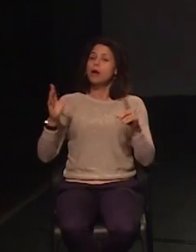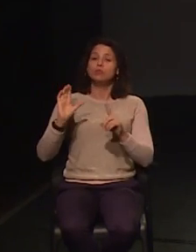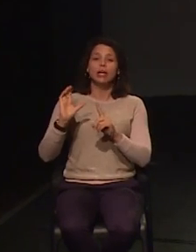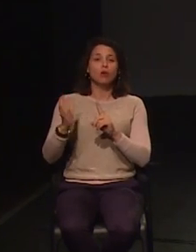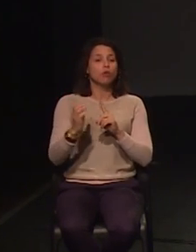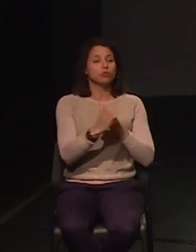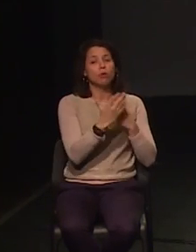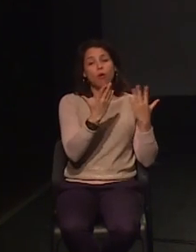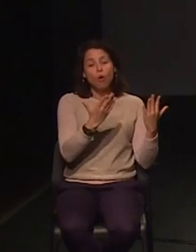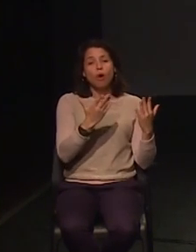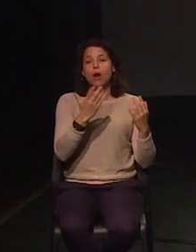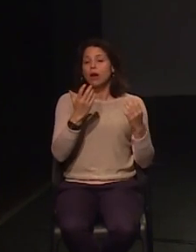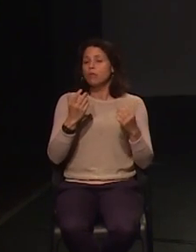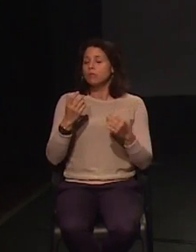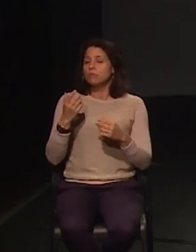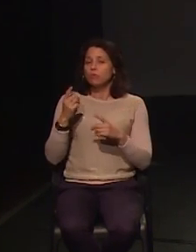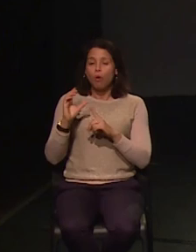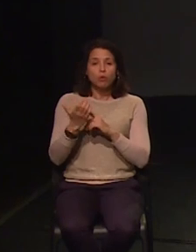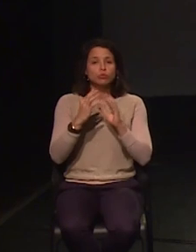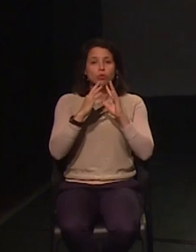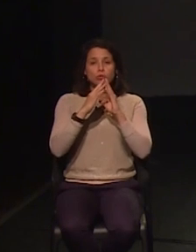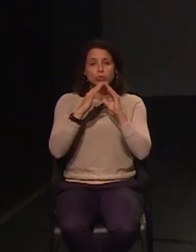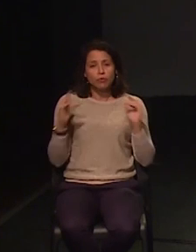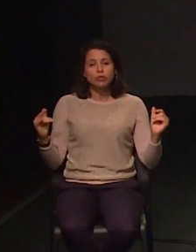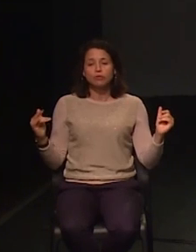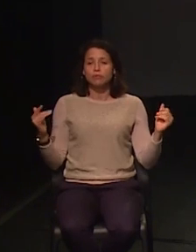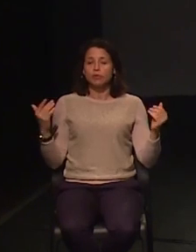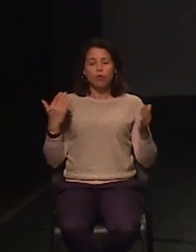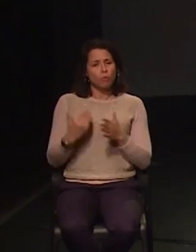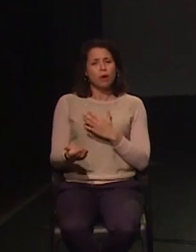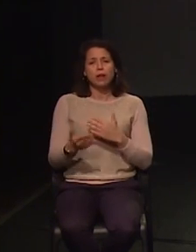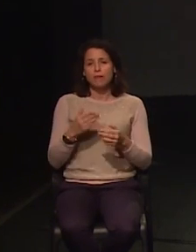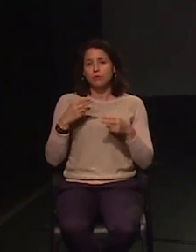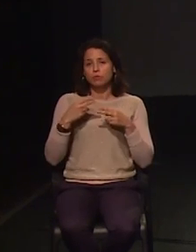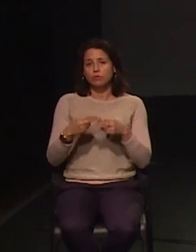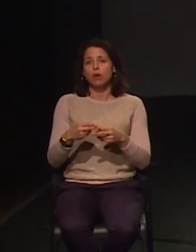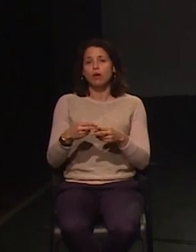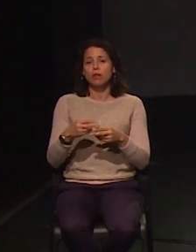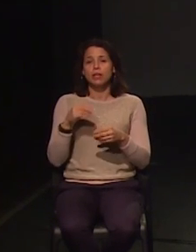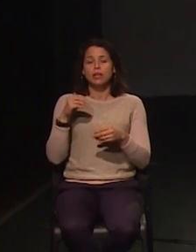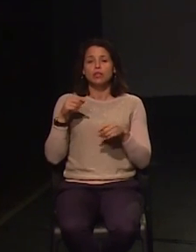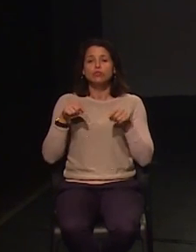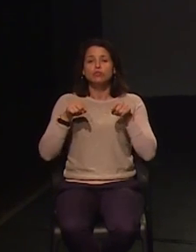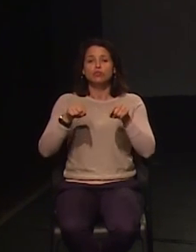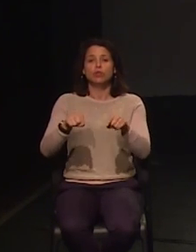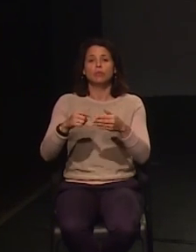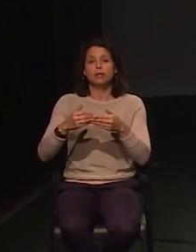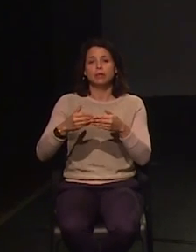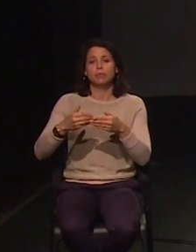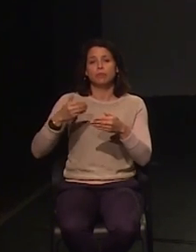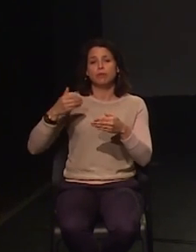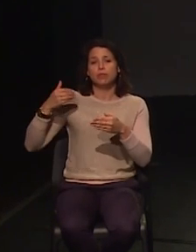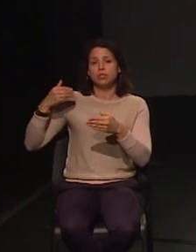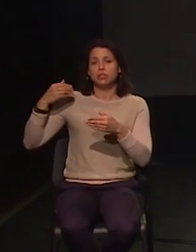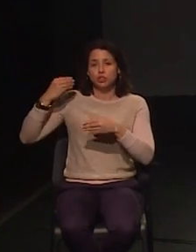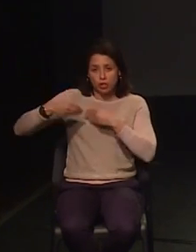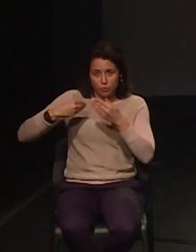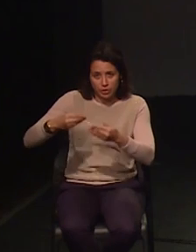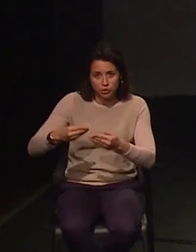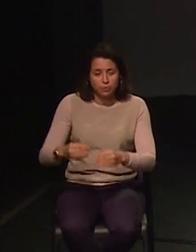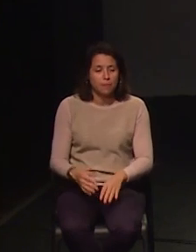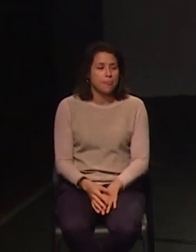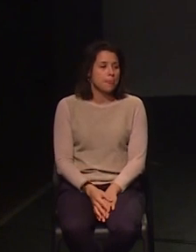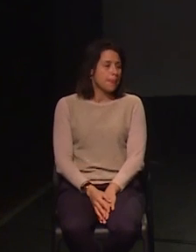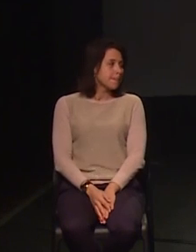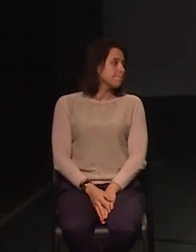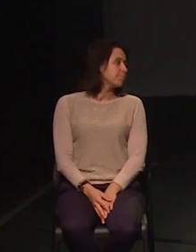cultural diversity or whatever it might have been called in previous iterations. So in the spirit of these actions that's happening